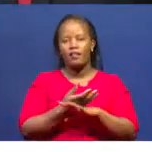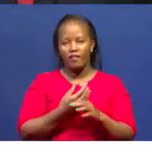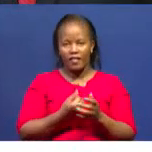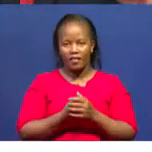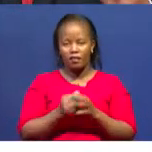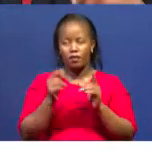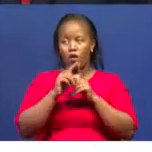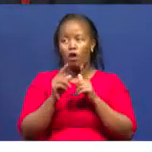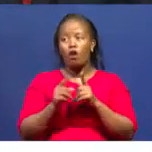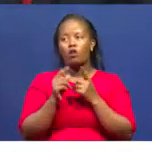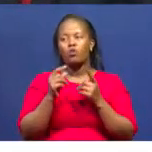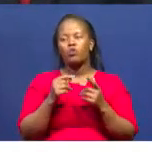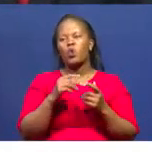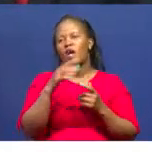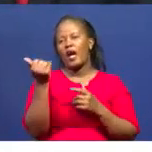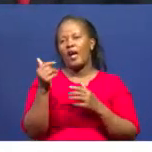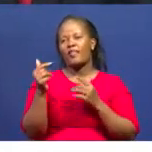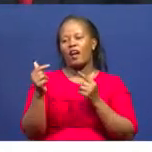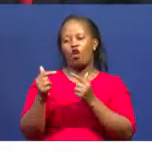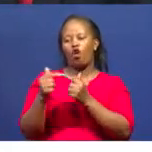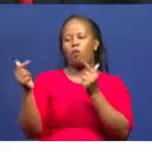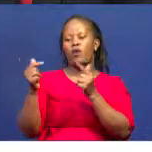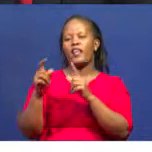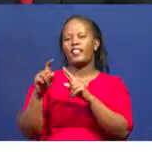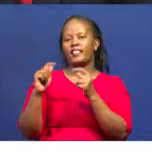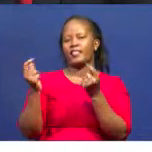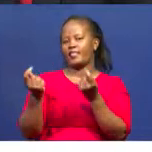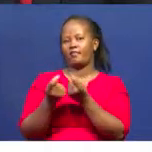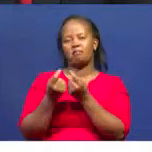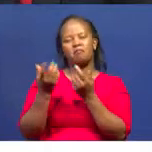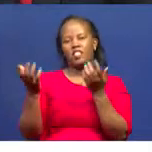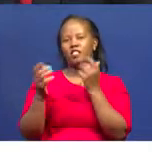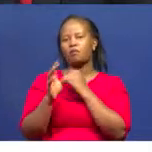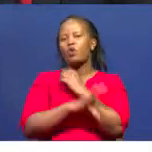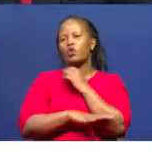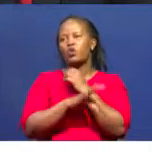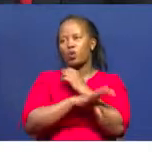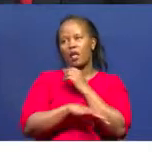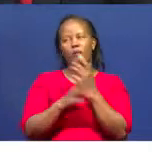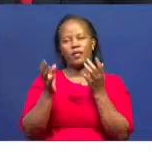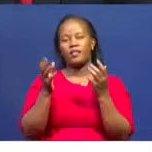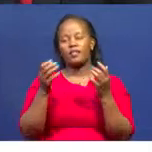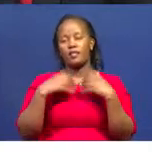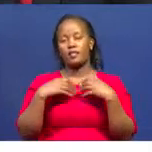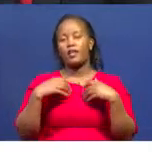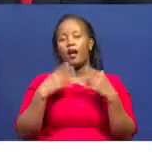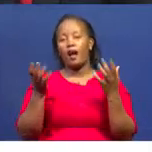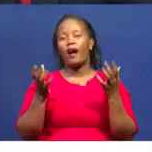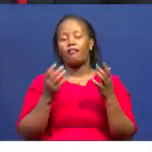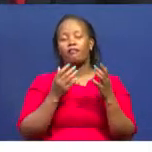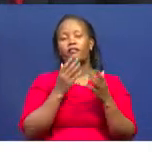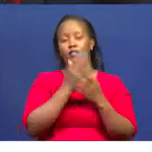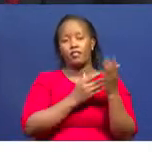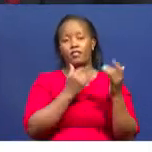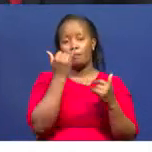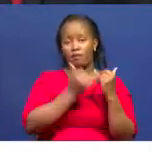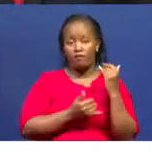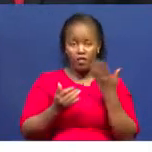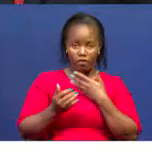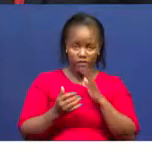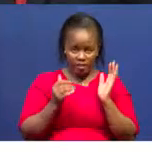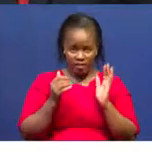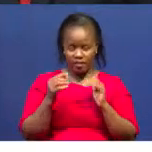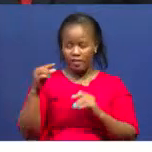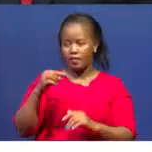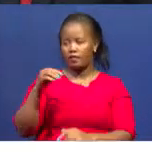You look at the other opponents in that group, at least they have reached semifinals. Guinea reached semifinals in